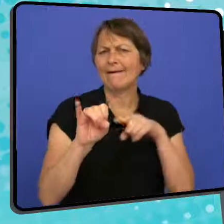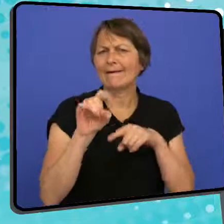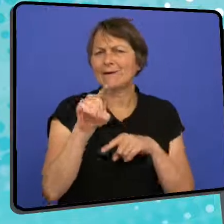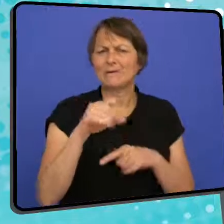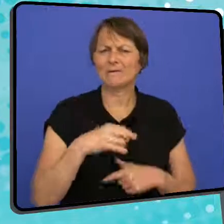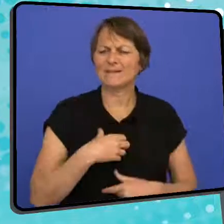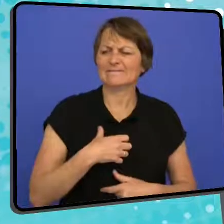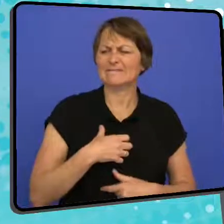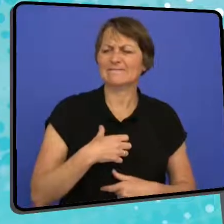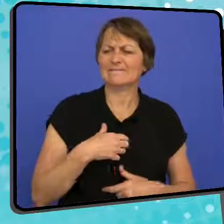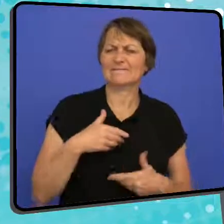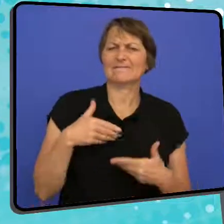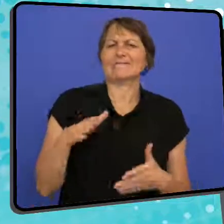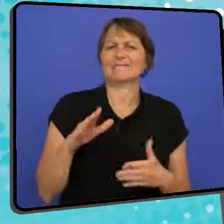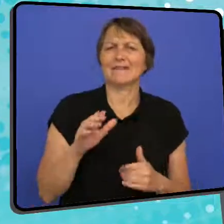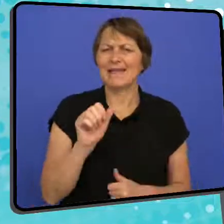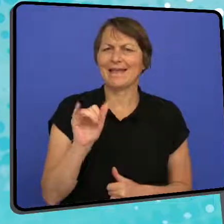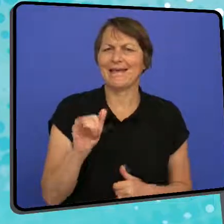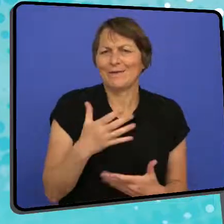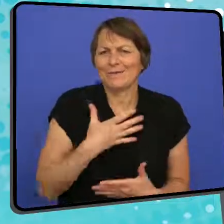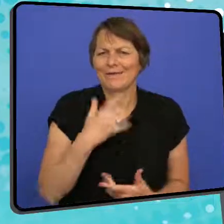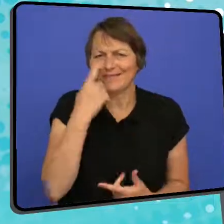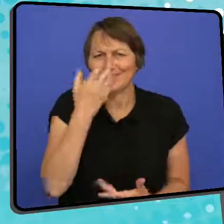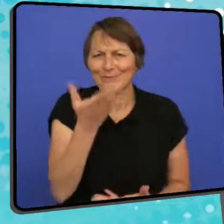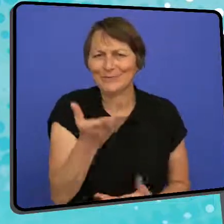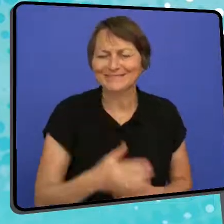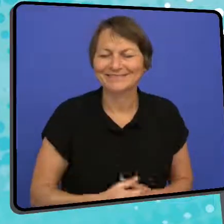Annoying thing about my role. Yeah.